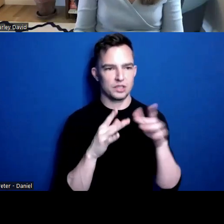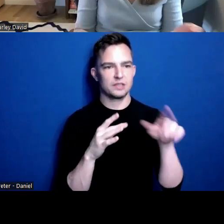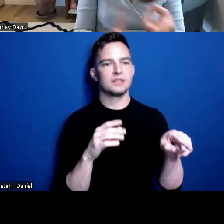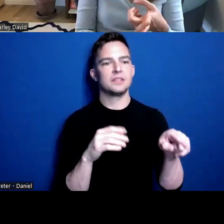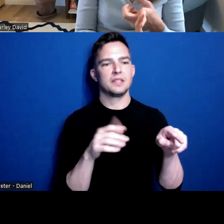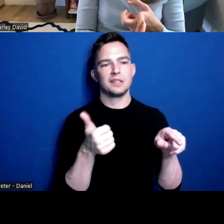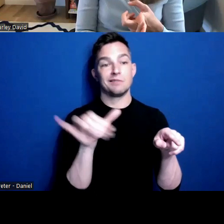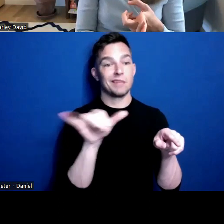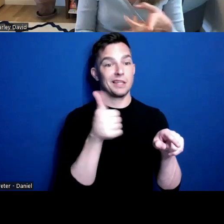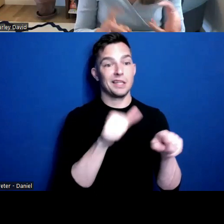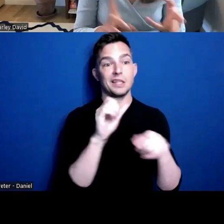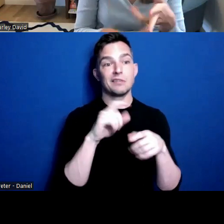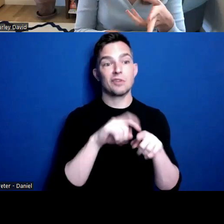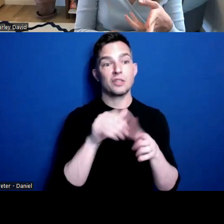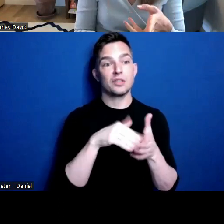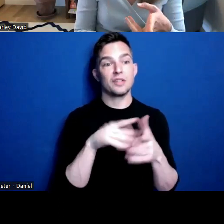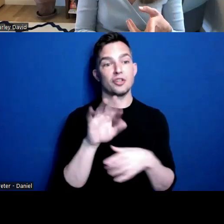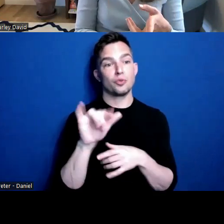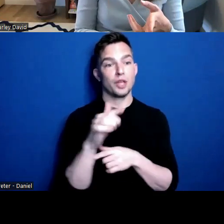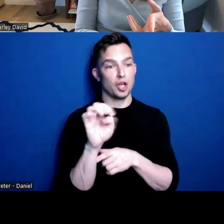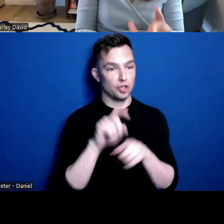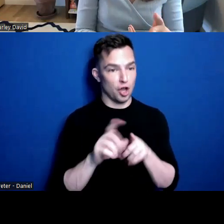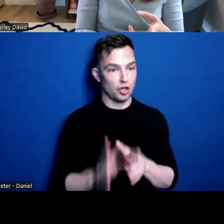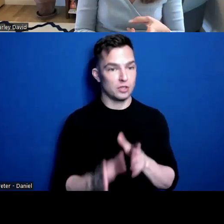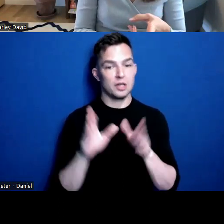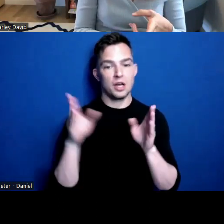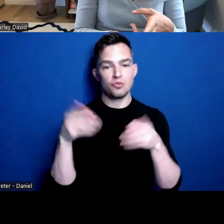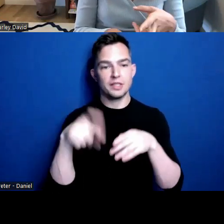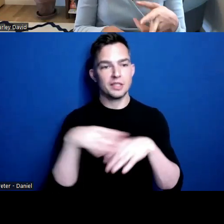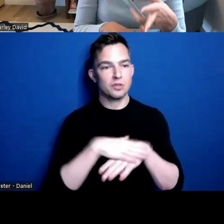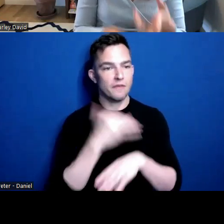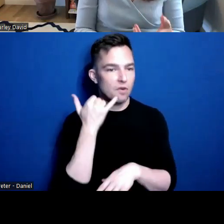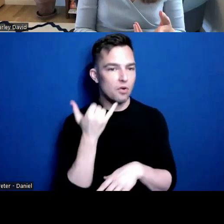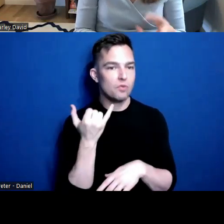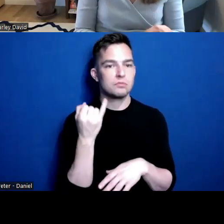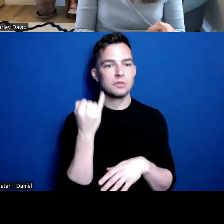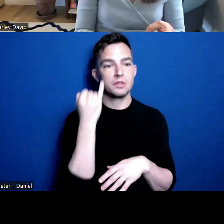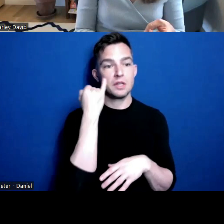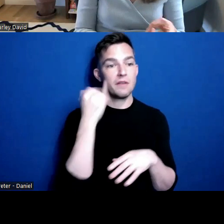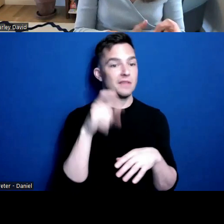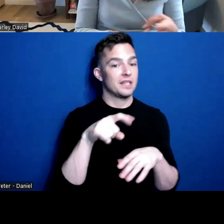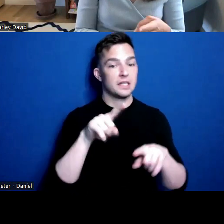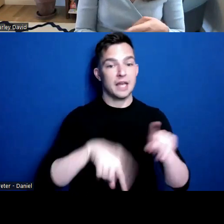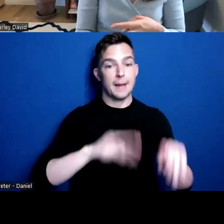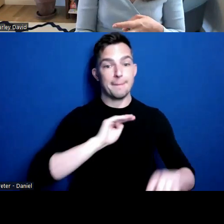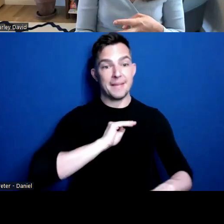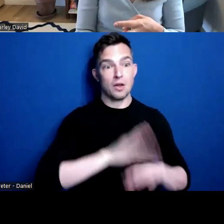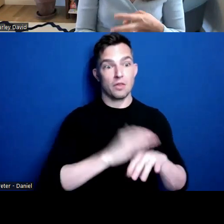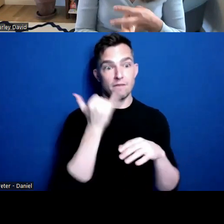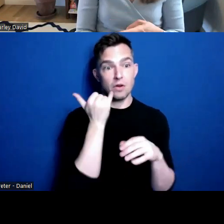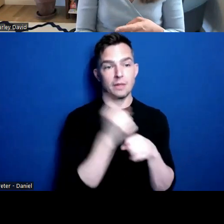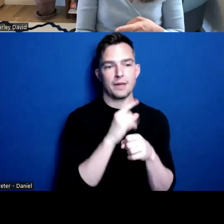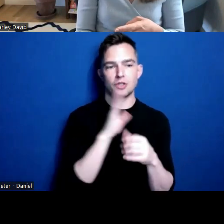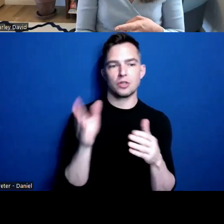would do, they triage callers, they address needs that can be met on the phone. If the needs can't be met on the phone, they ensure access to